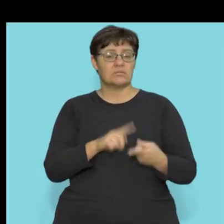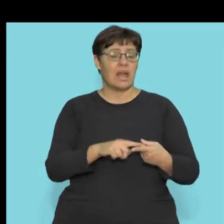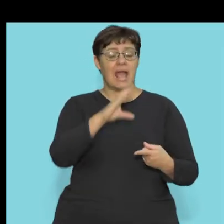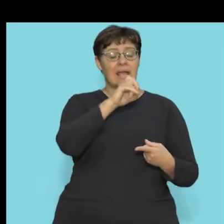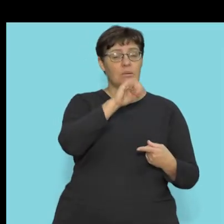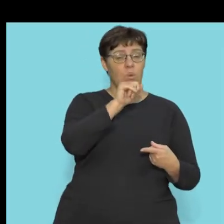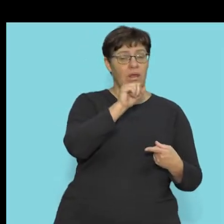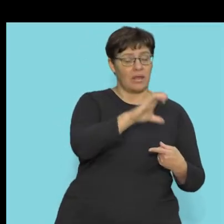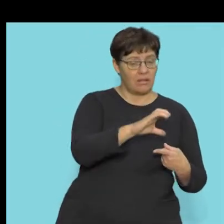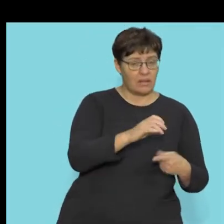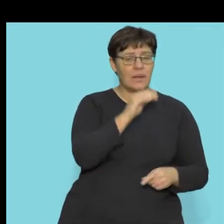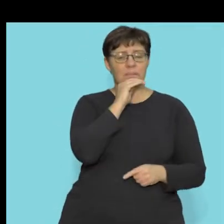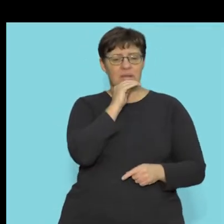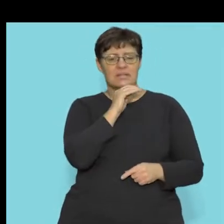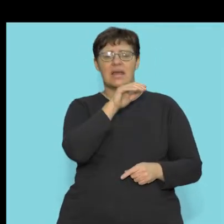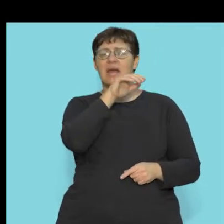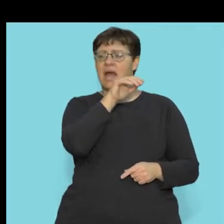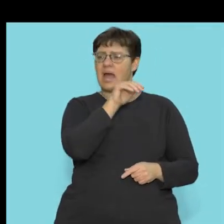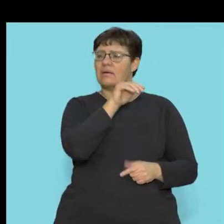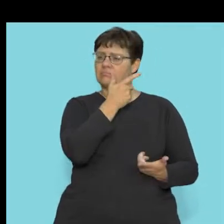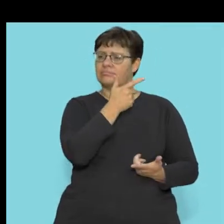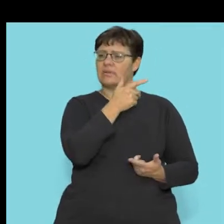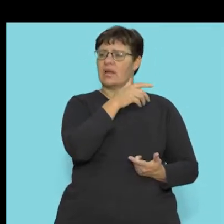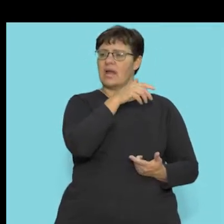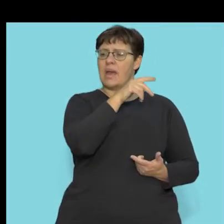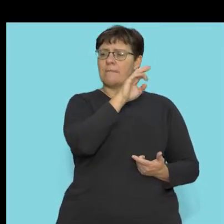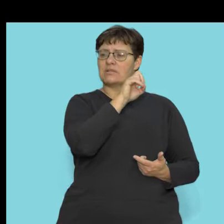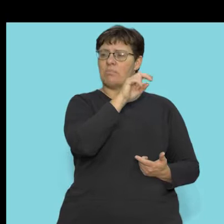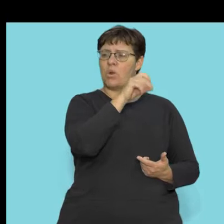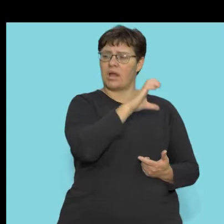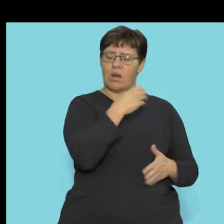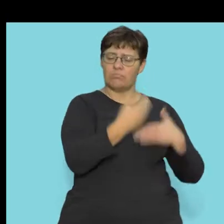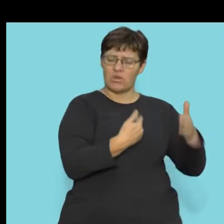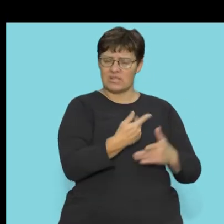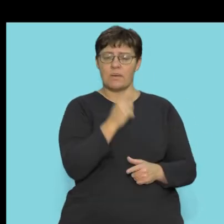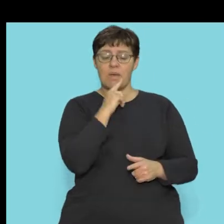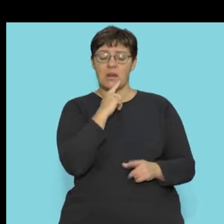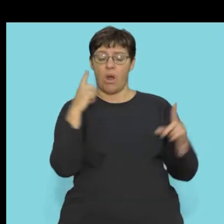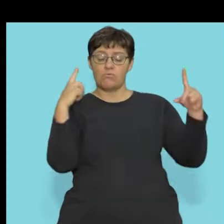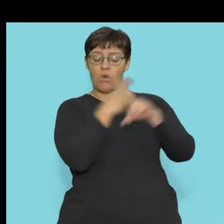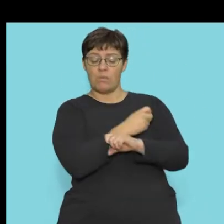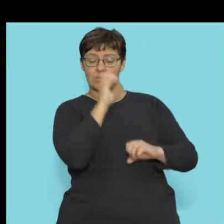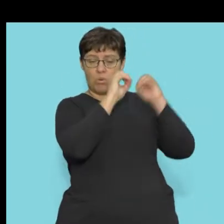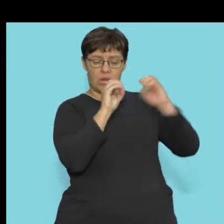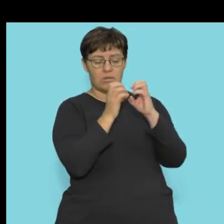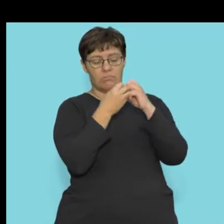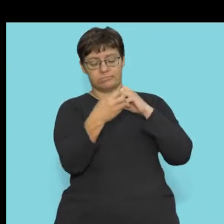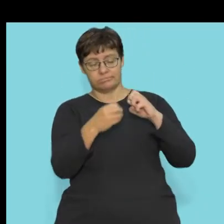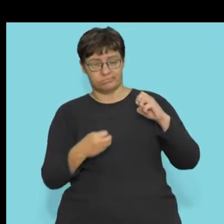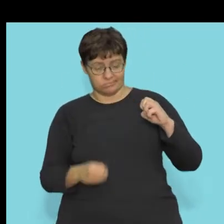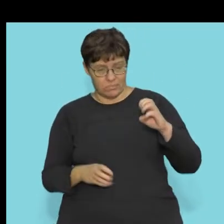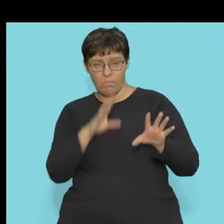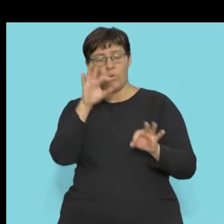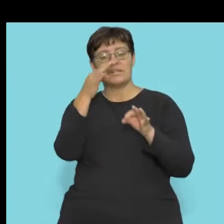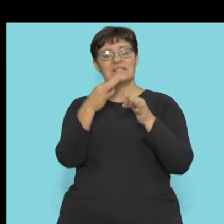processes could either be catabolic, which is a metabolic process in which a complex molecule is